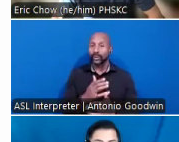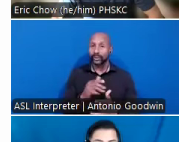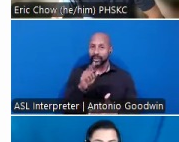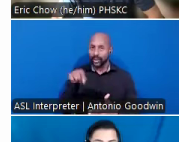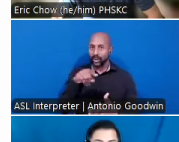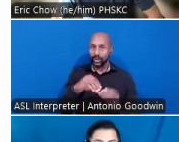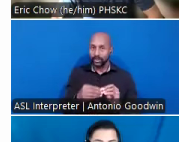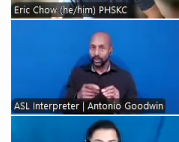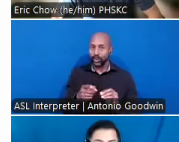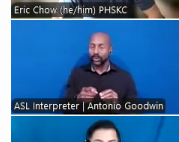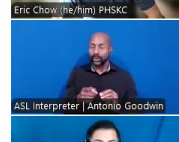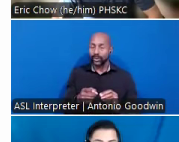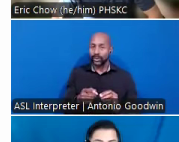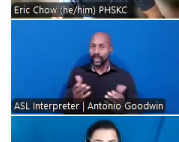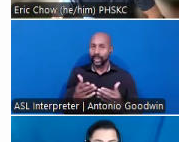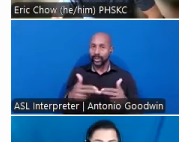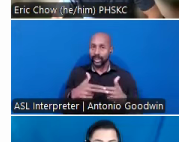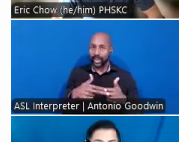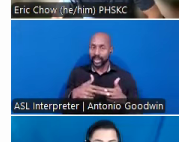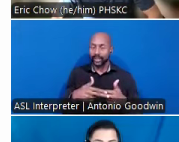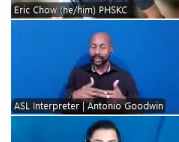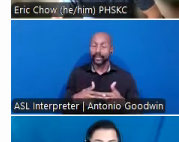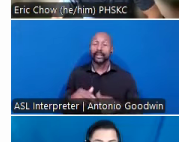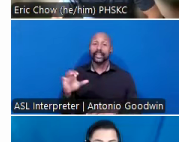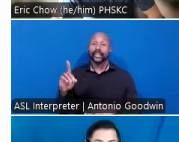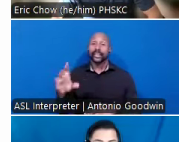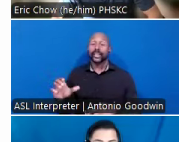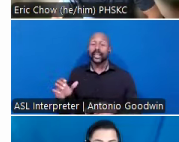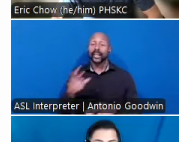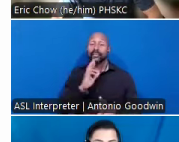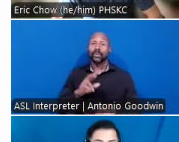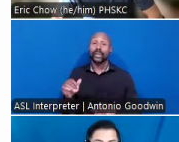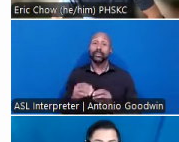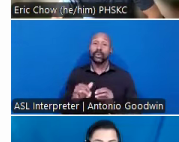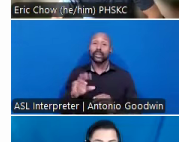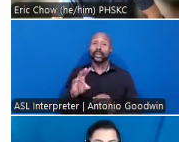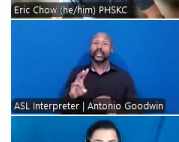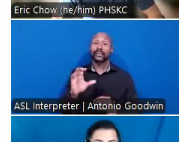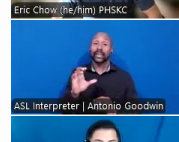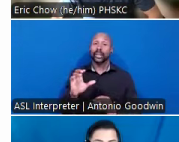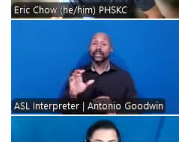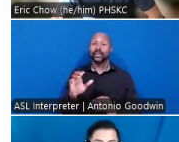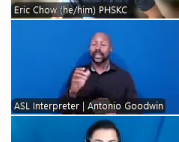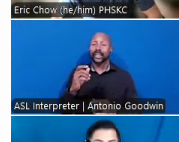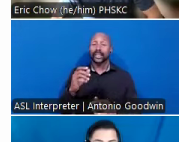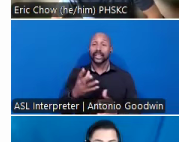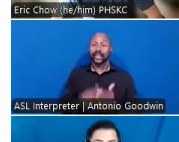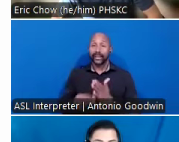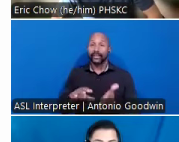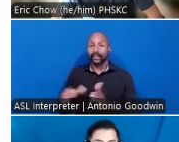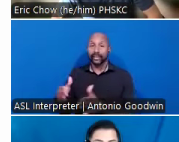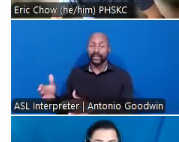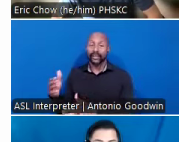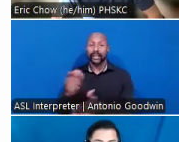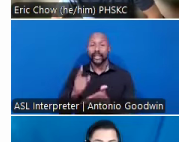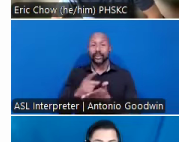CDC reports that there's been over 700 deaths each week due to COVID-19, which is roughly twice the number of deaths that we